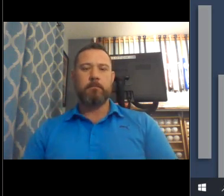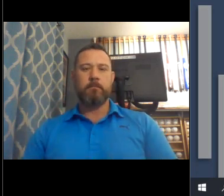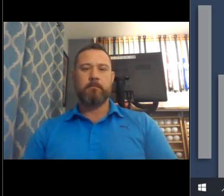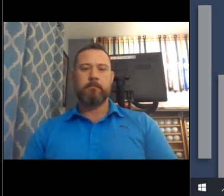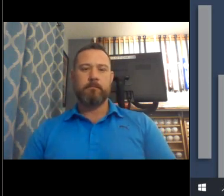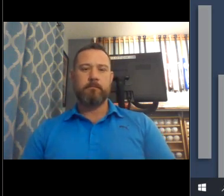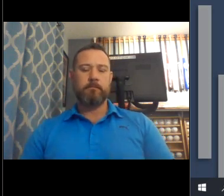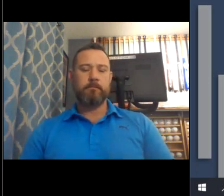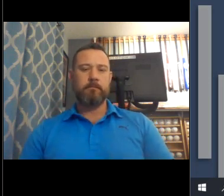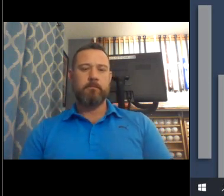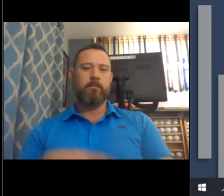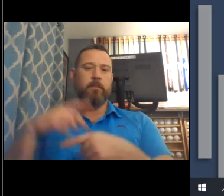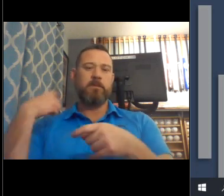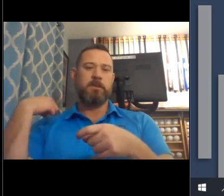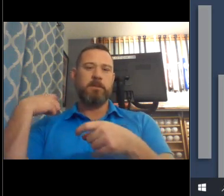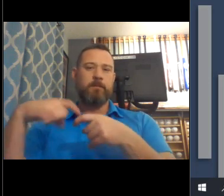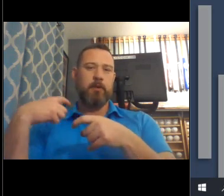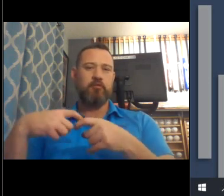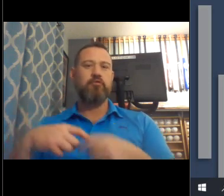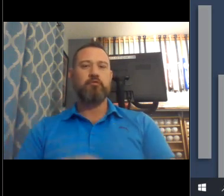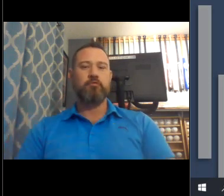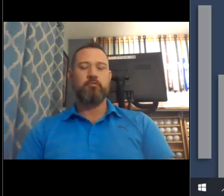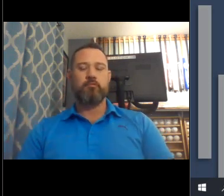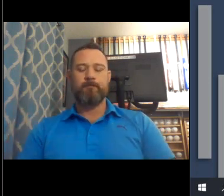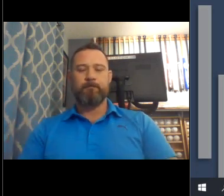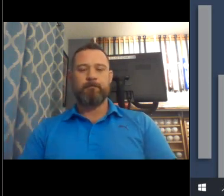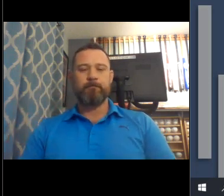Buenas tardes, soy Rosina Bueno,